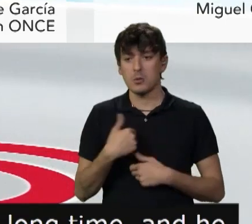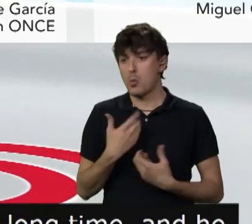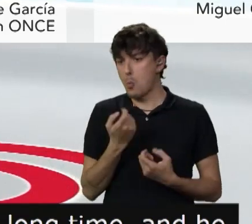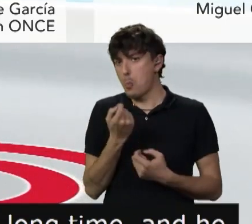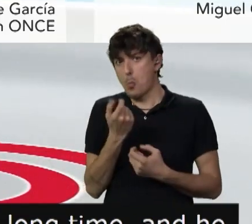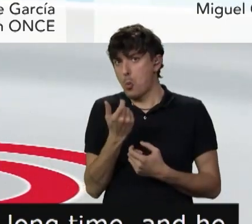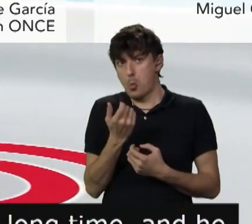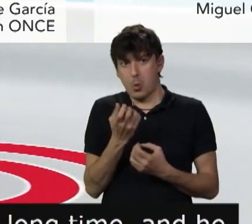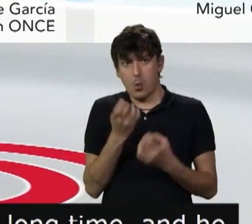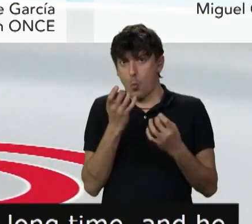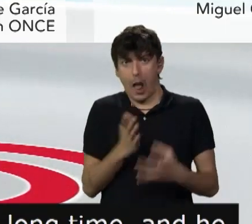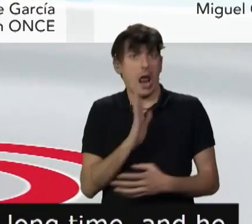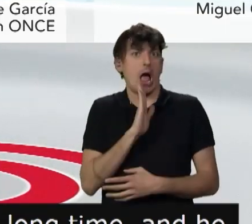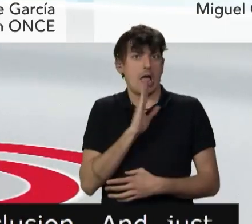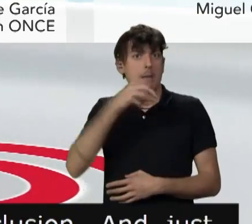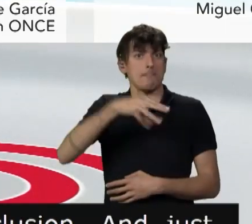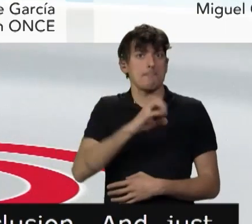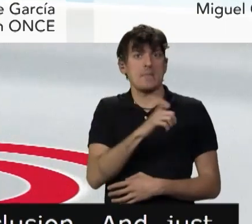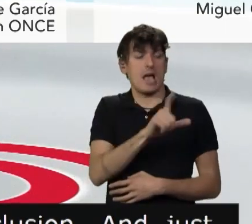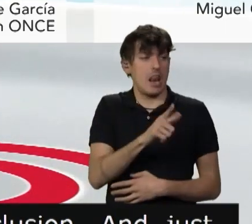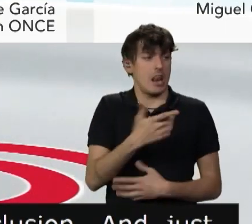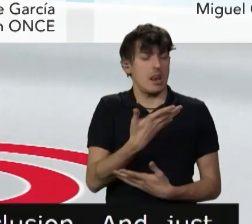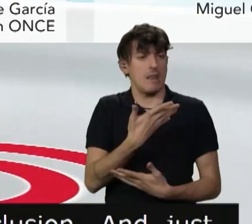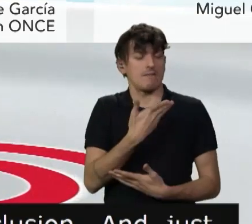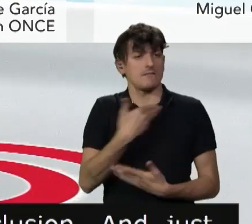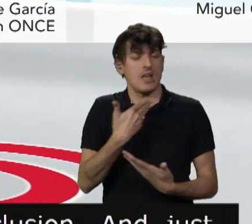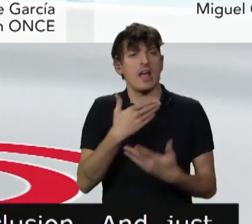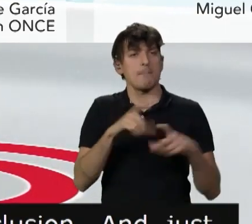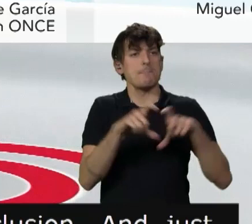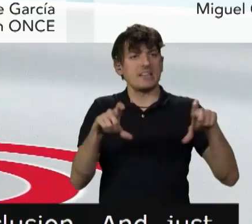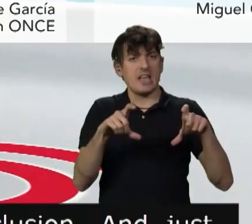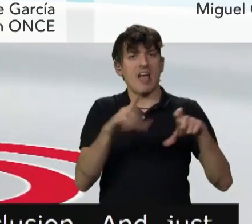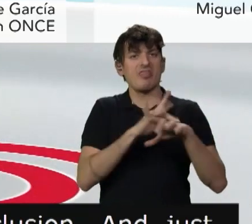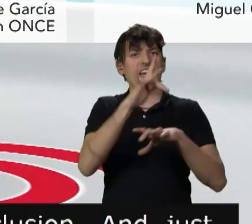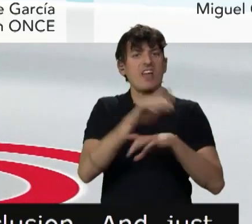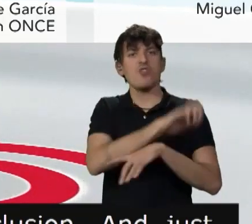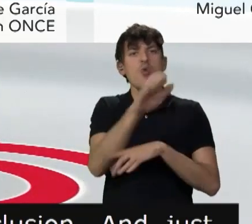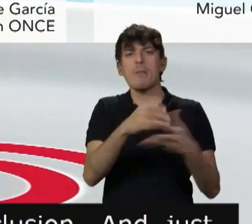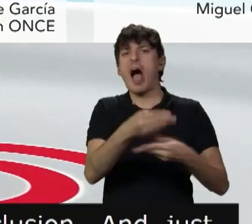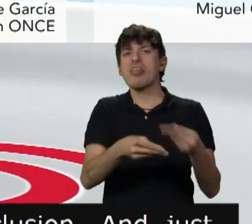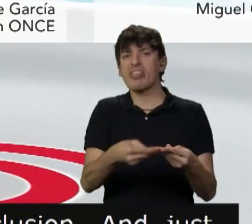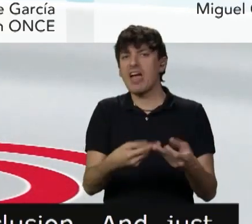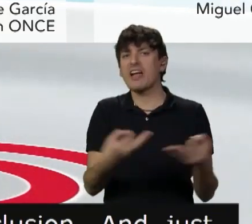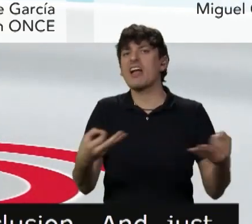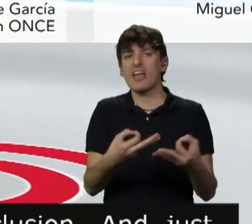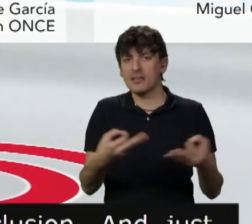just like with Miguel, Jose, I would like to know a little bit what Digital Europe is doing, and especially